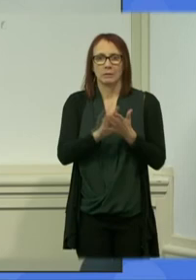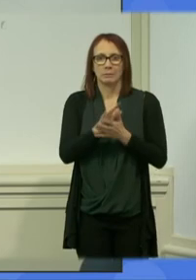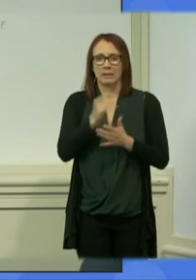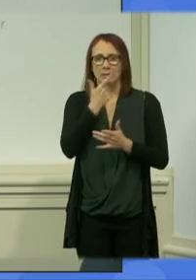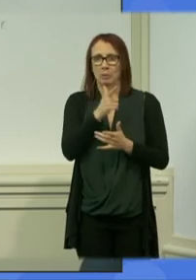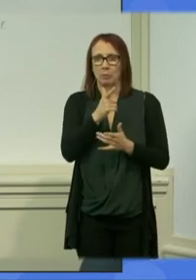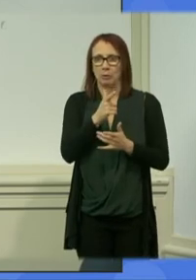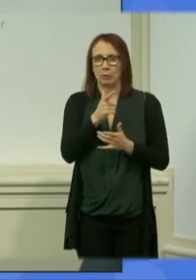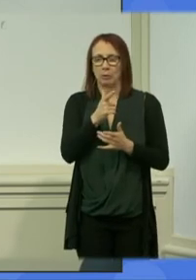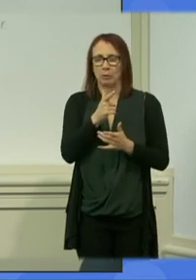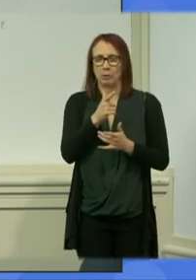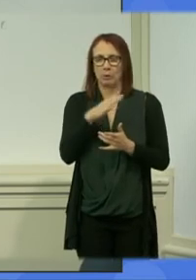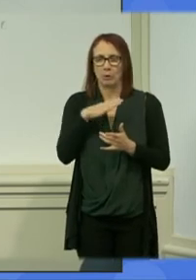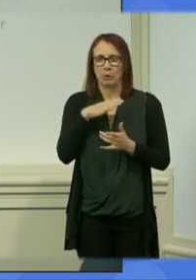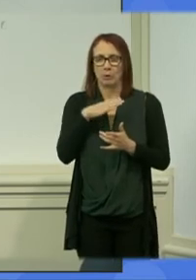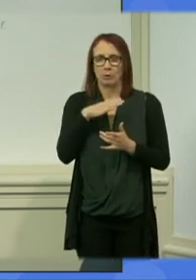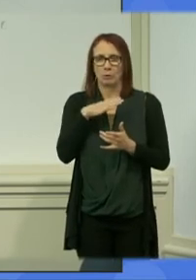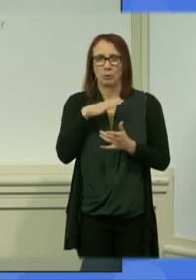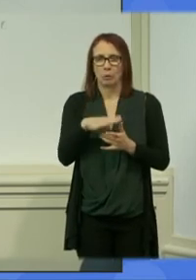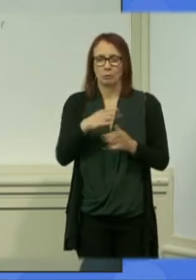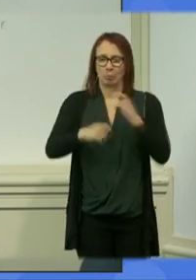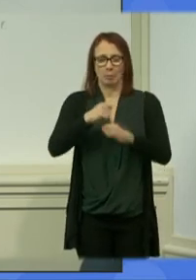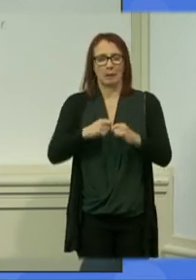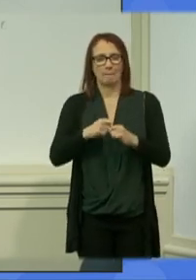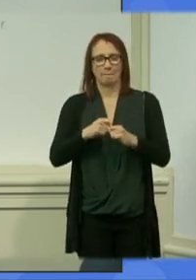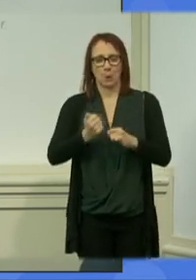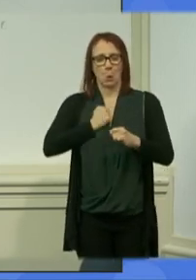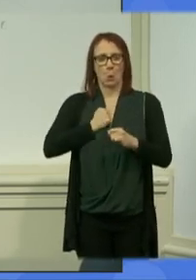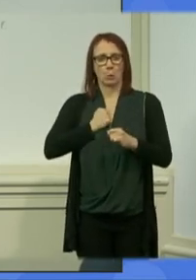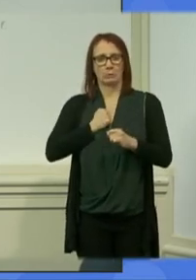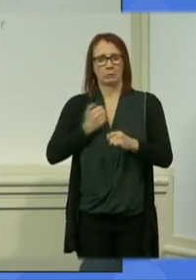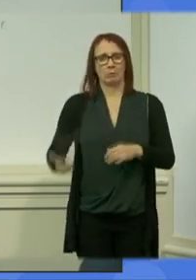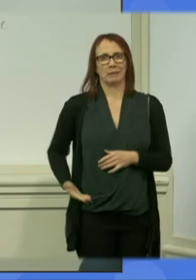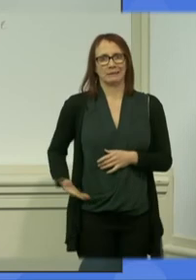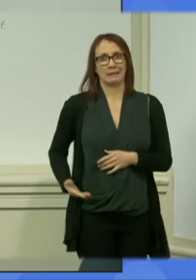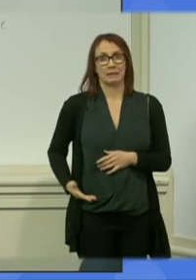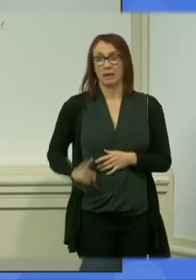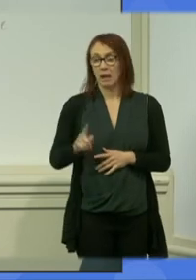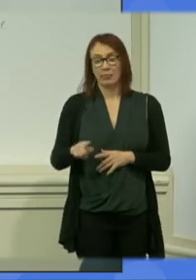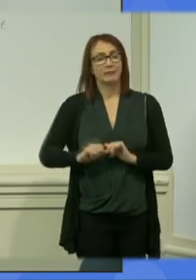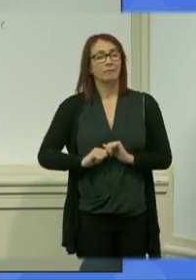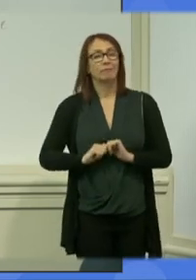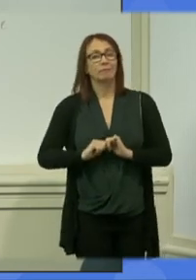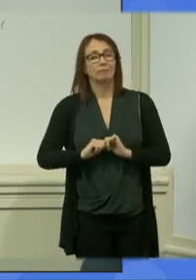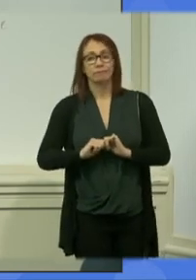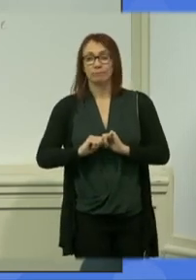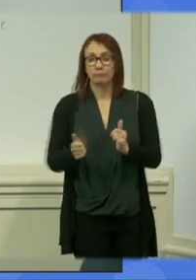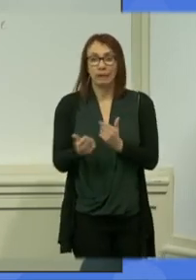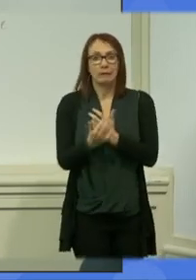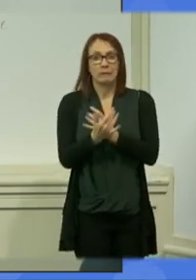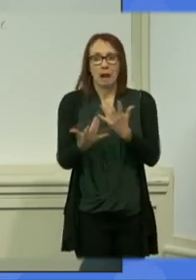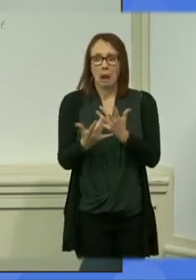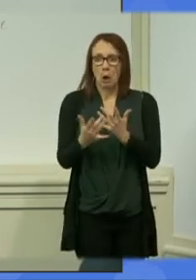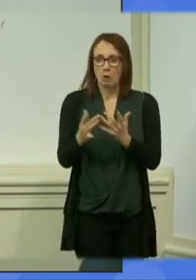on incorporating. And there's nothing wrong with incorporating. Do you know, like, lots of incentives are given to